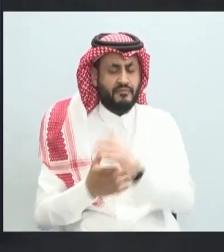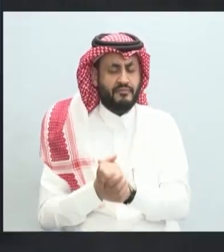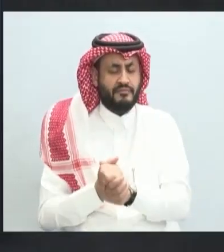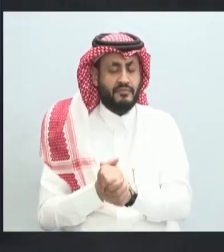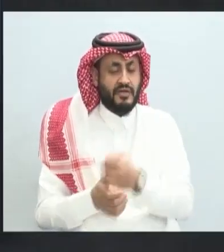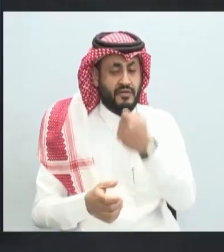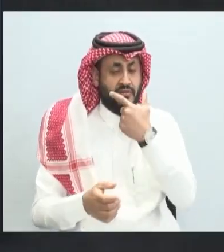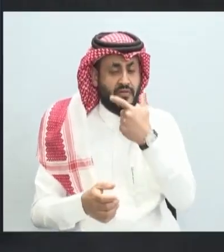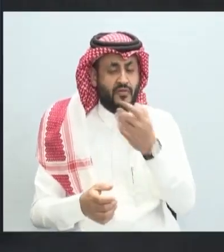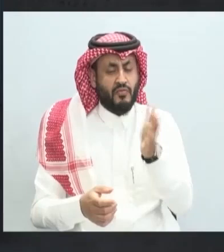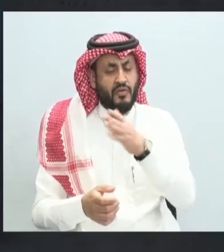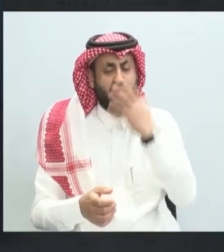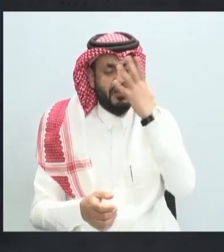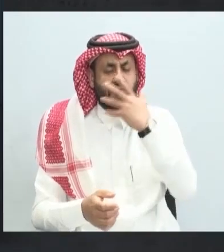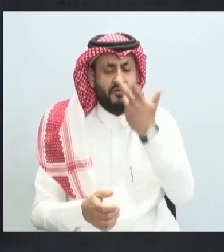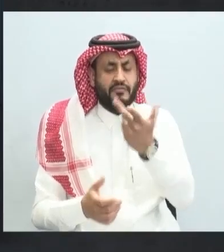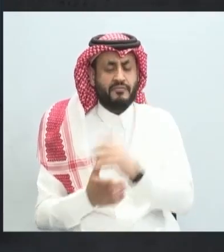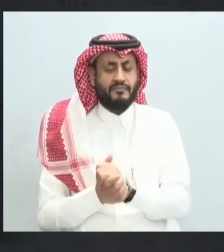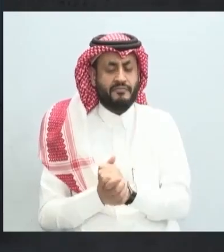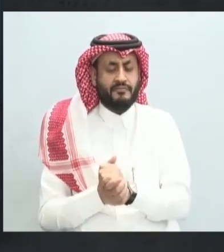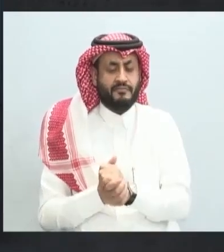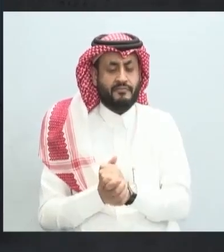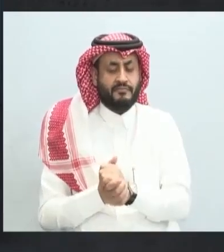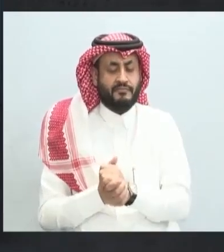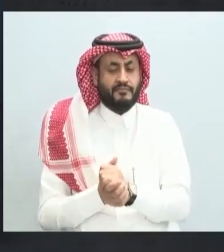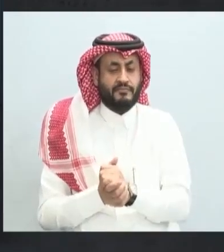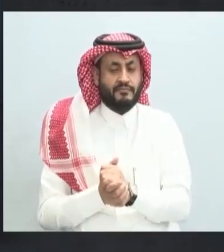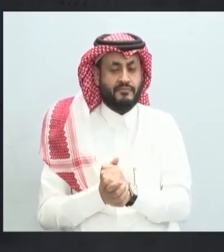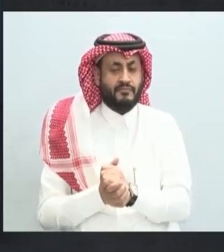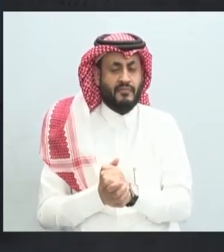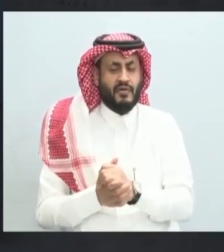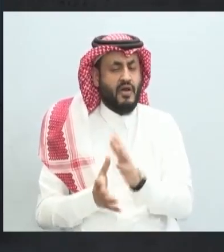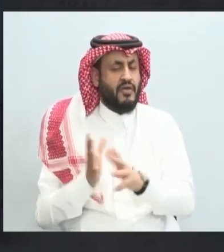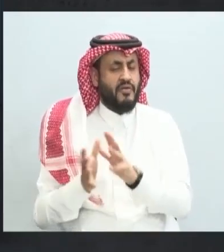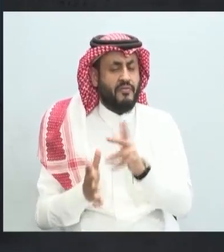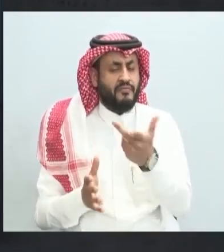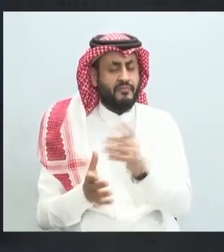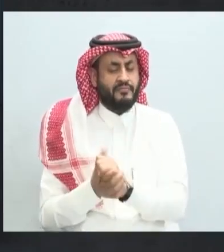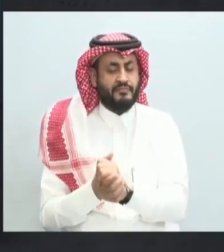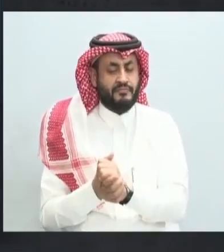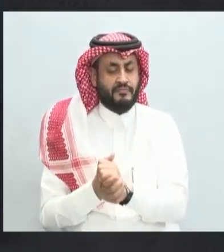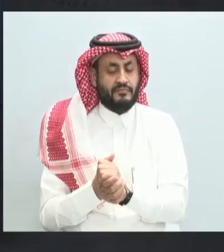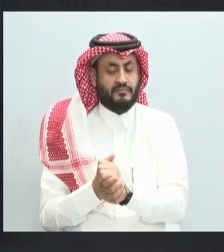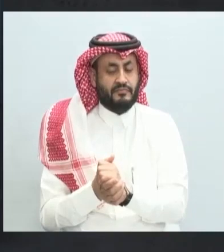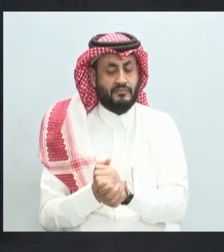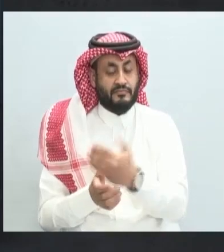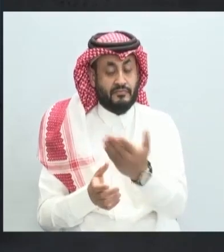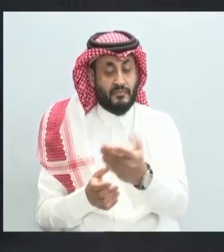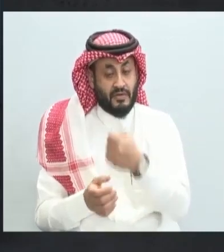Is Kenan happy or sad? So what did the story say? He